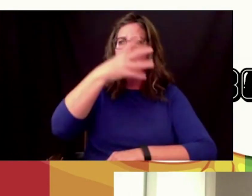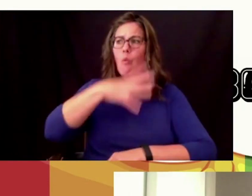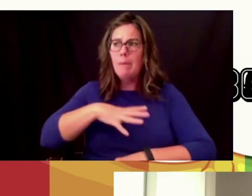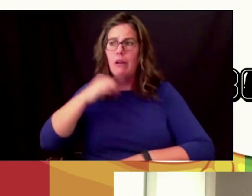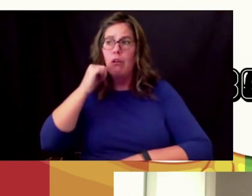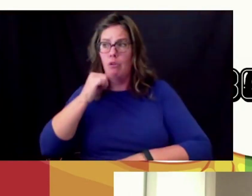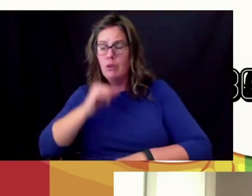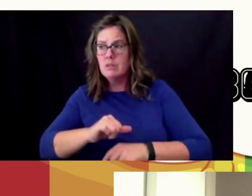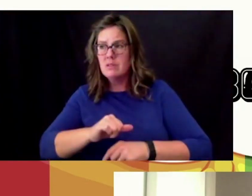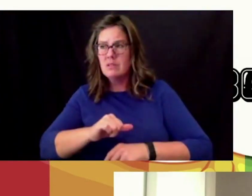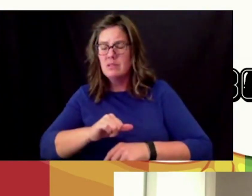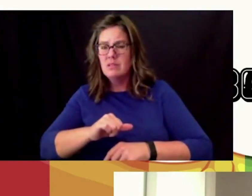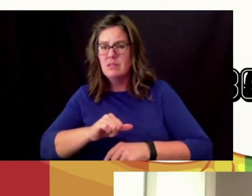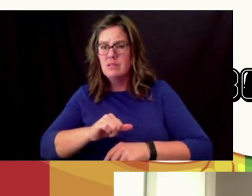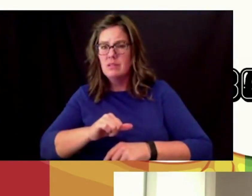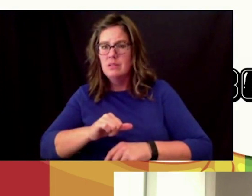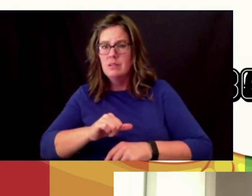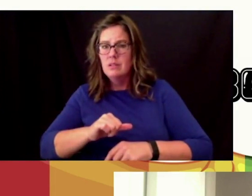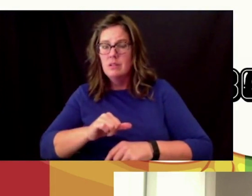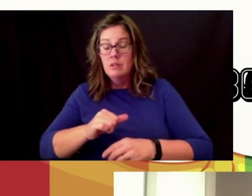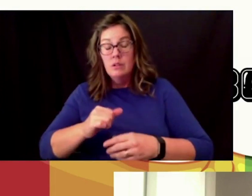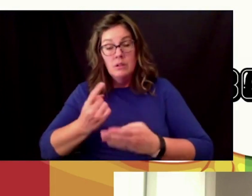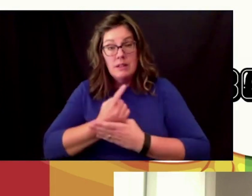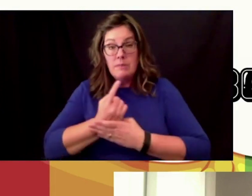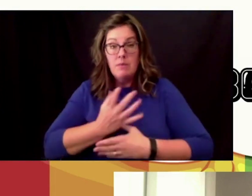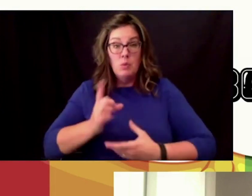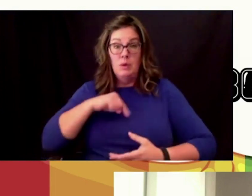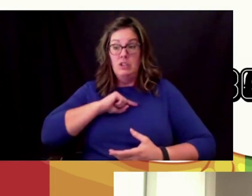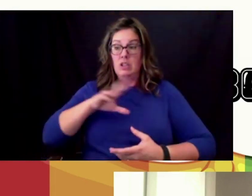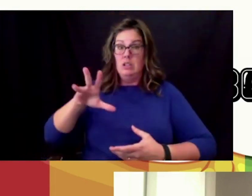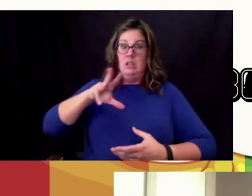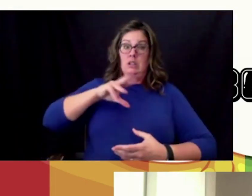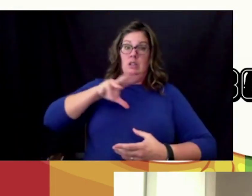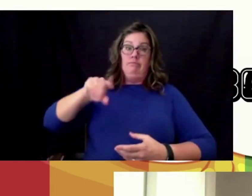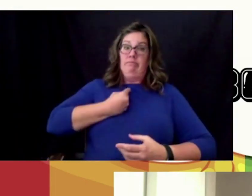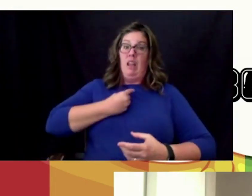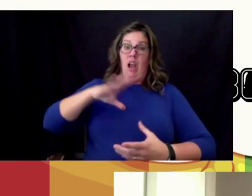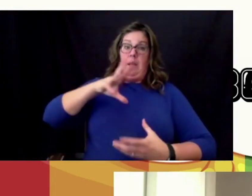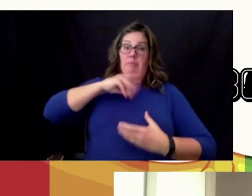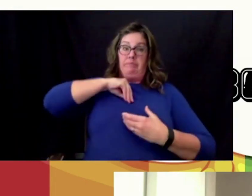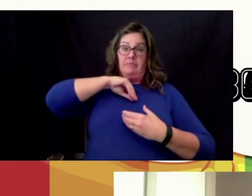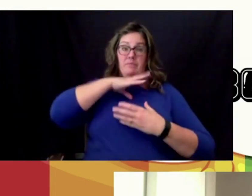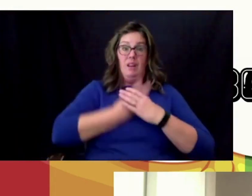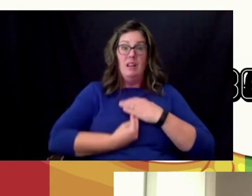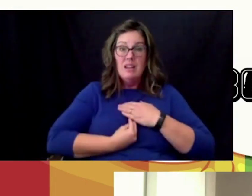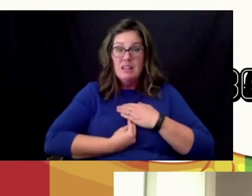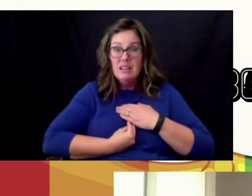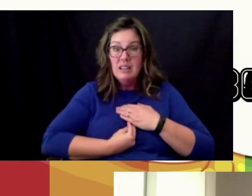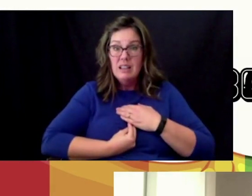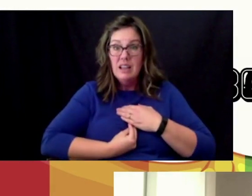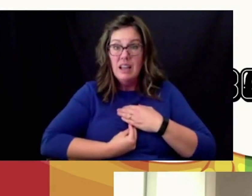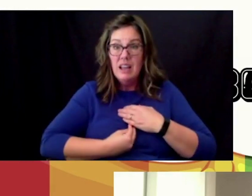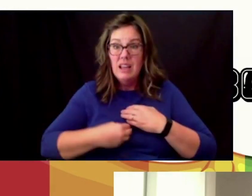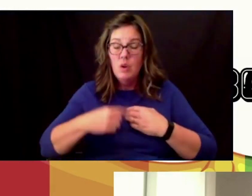know, internalizing, which is sometimes what happens to us when we don't have the consciousness around microaggressions and racism. And